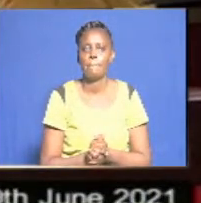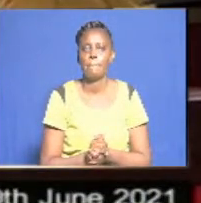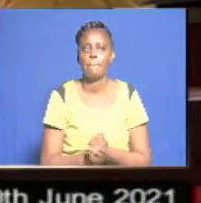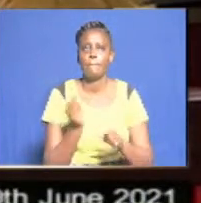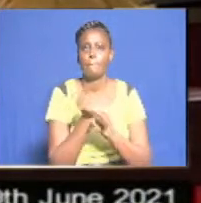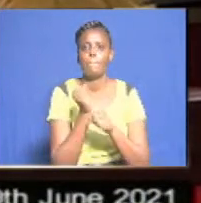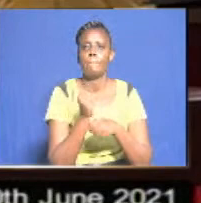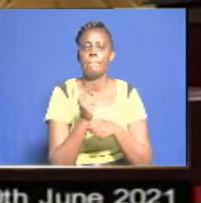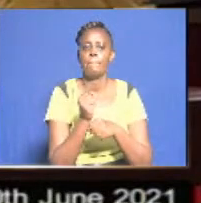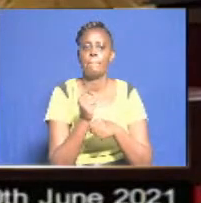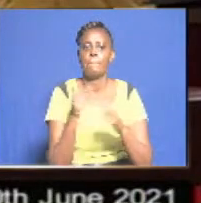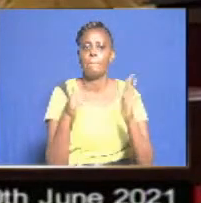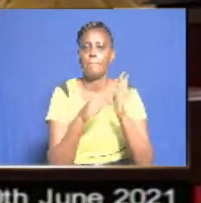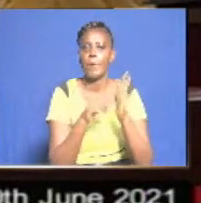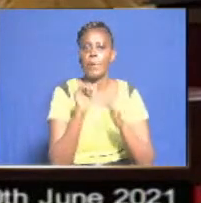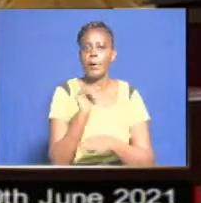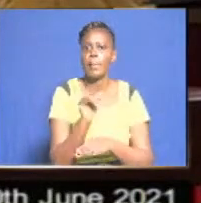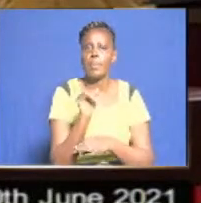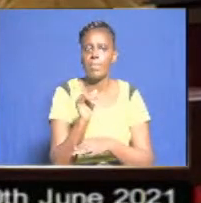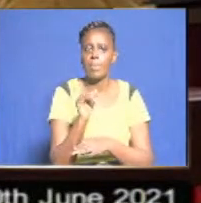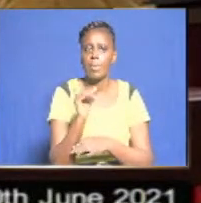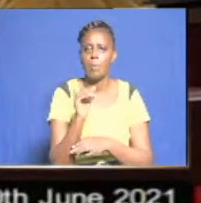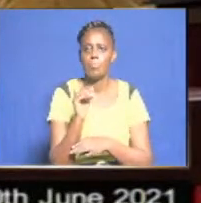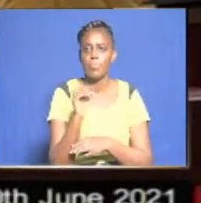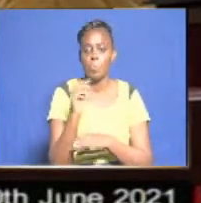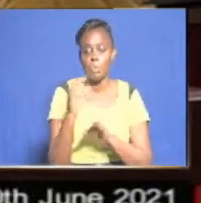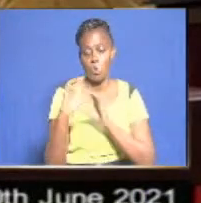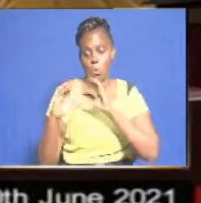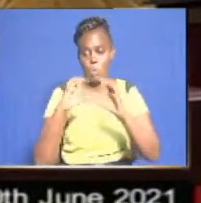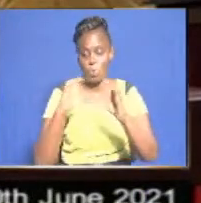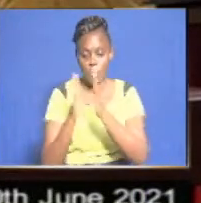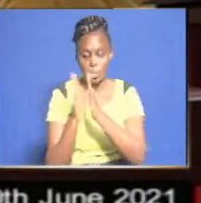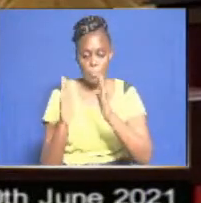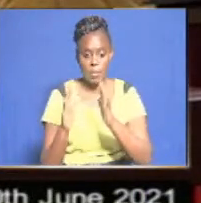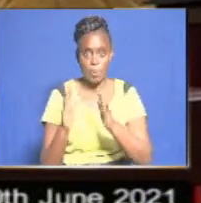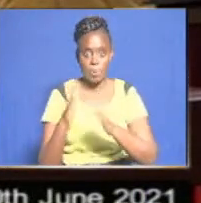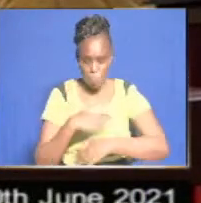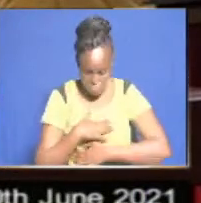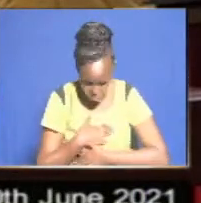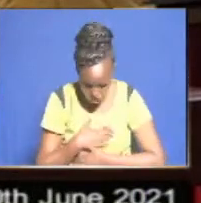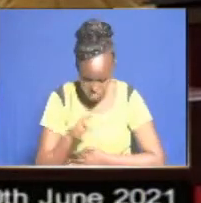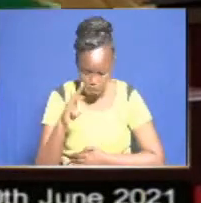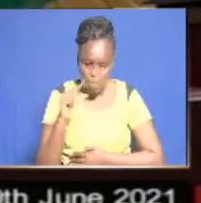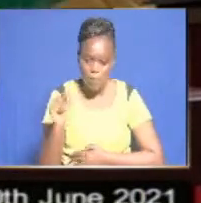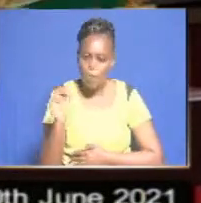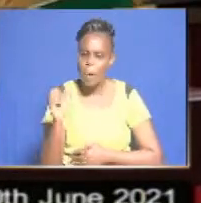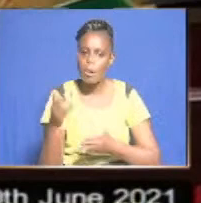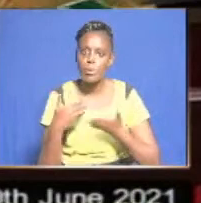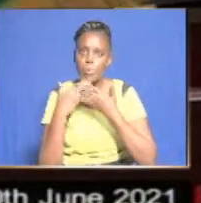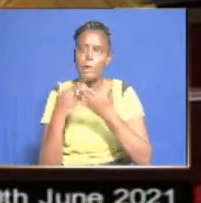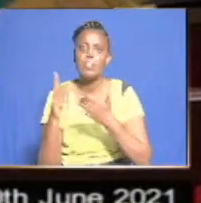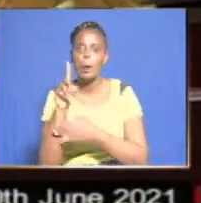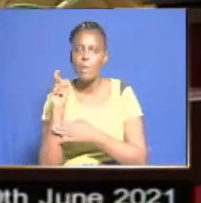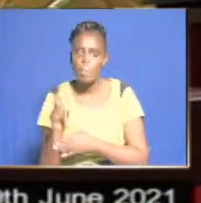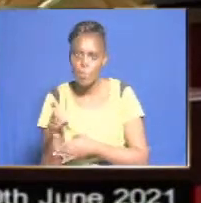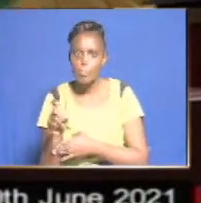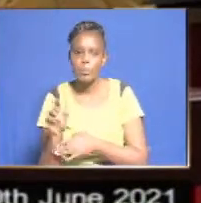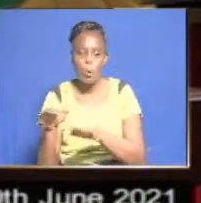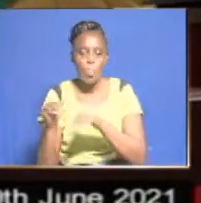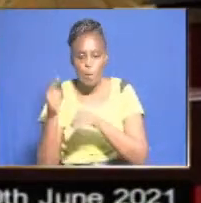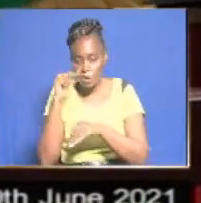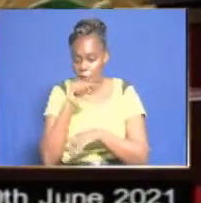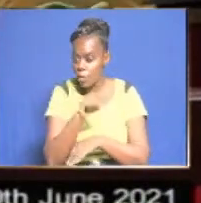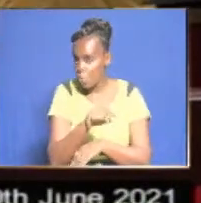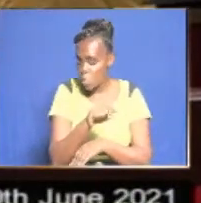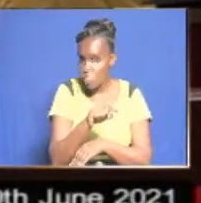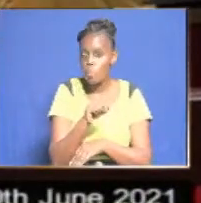the point being made by the Honorable Wanga is you approached her to postpone the question. And she says she was waiting for you now to go back and say when it